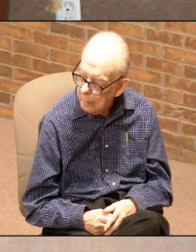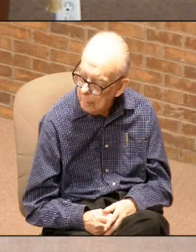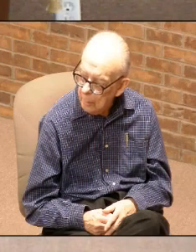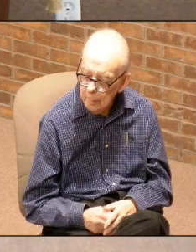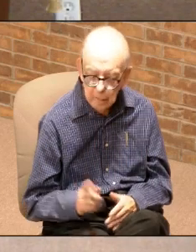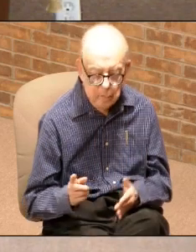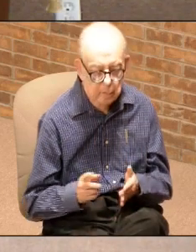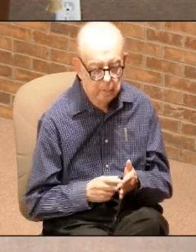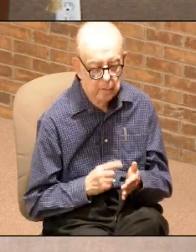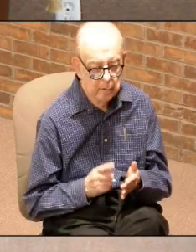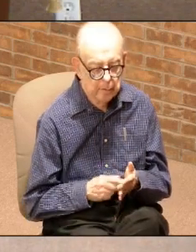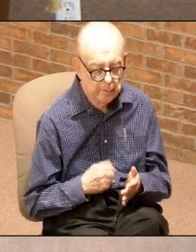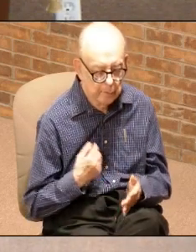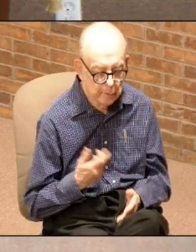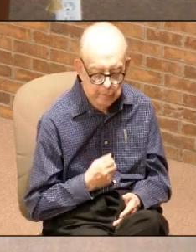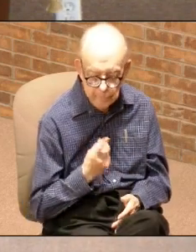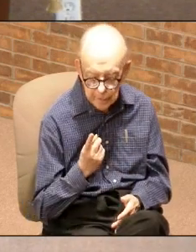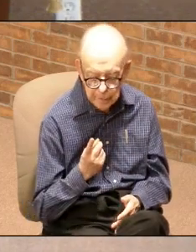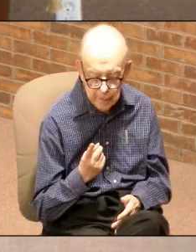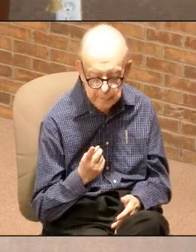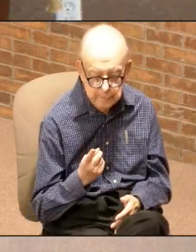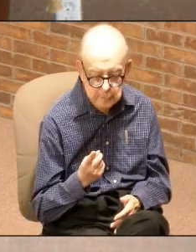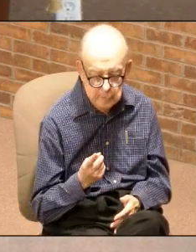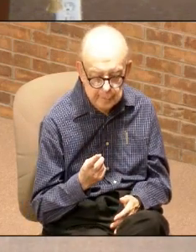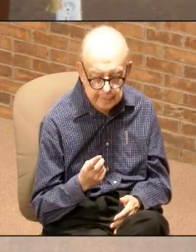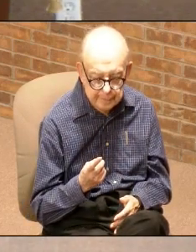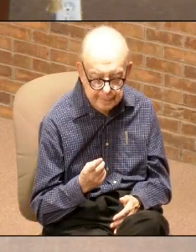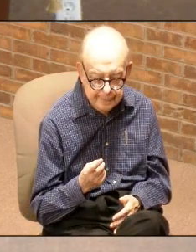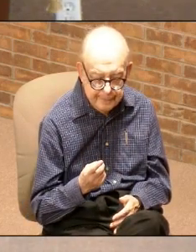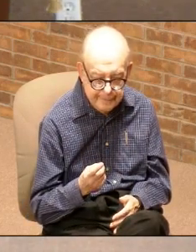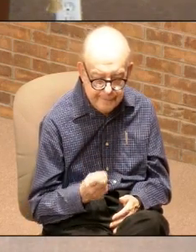And sometimes we don't realize that.